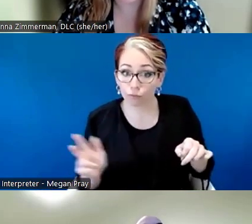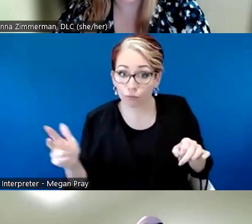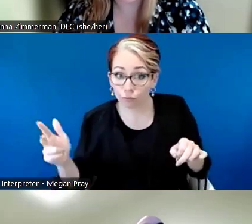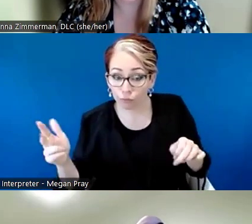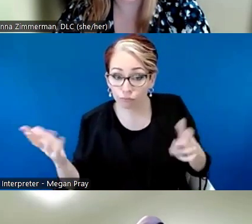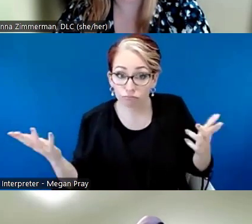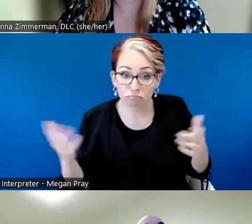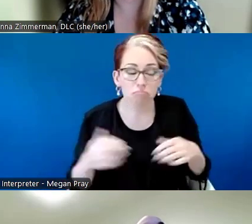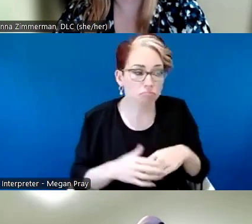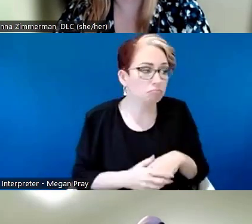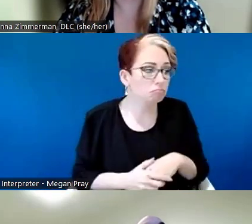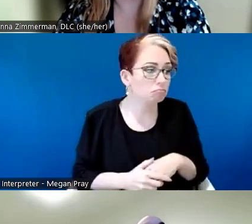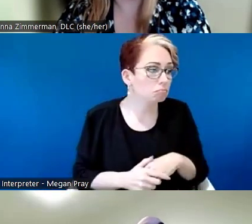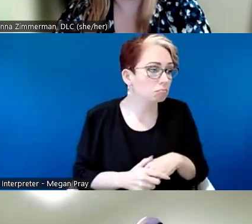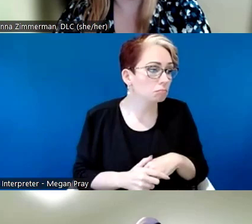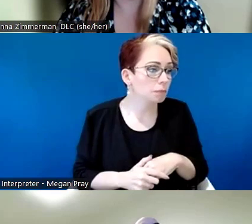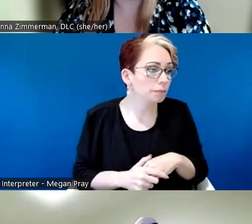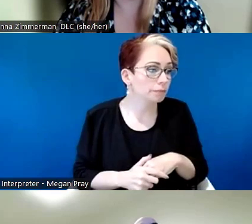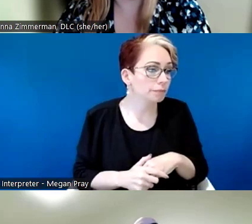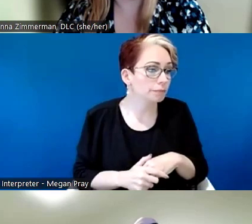Next slide, please.